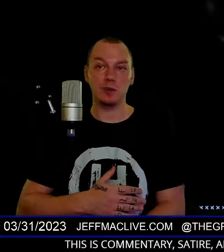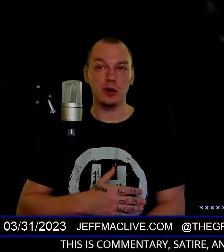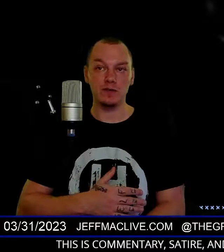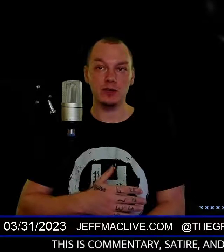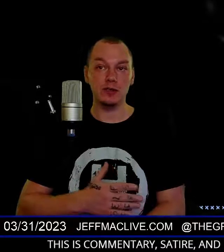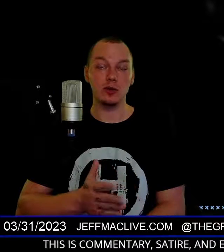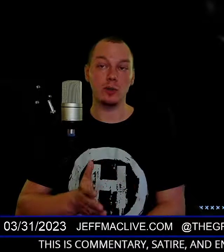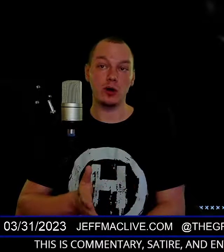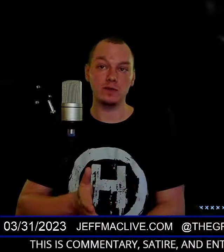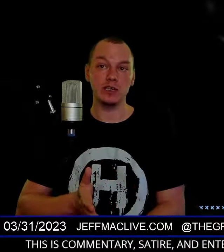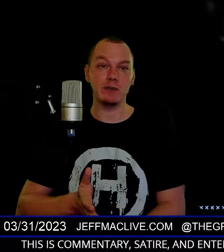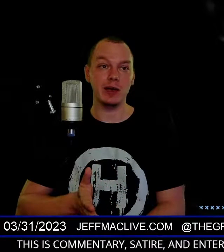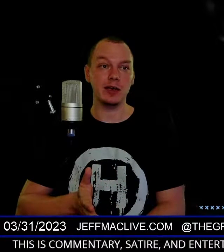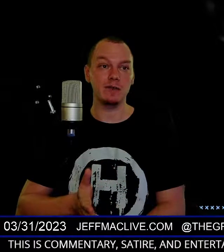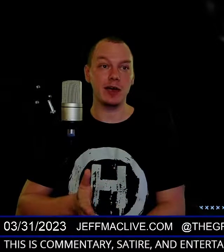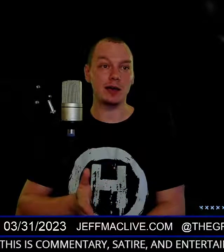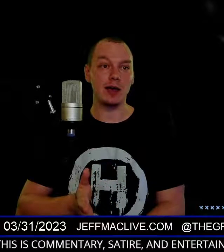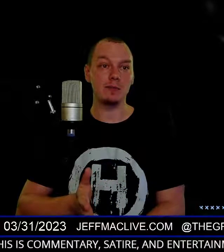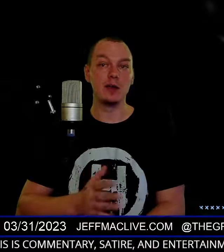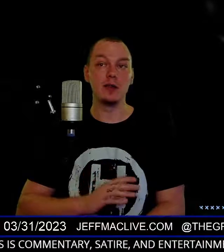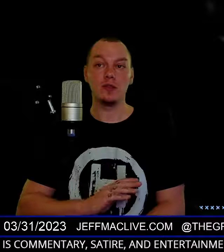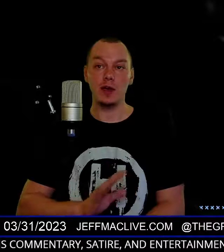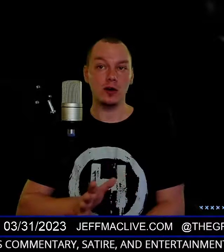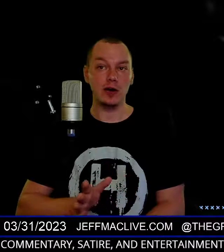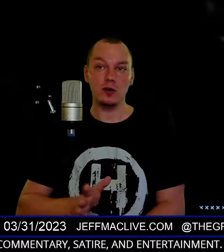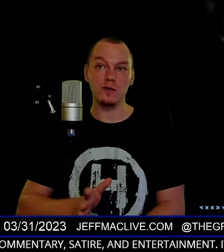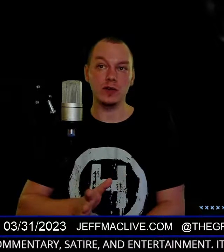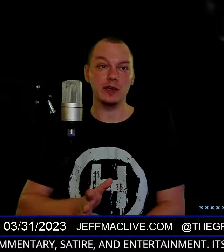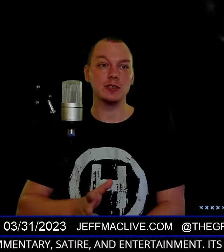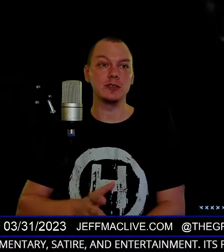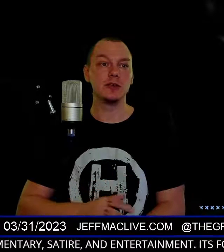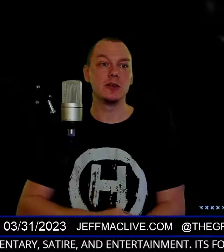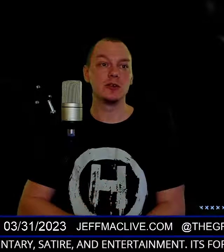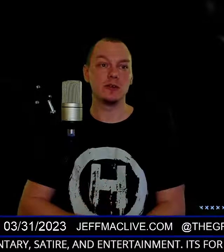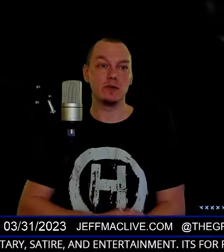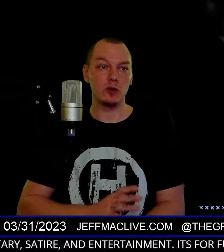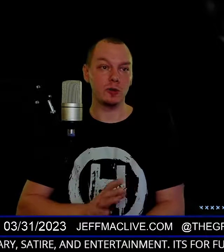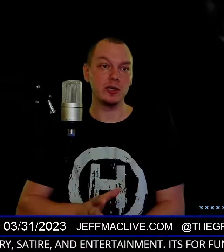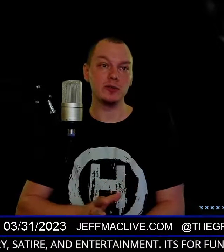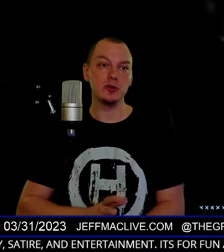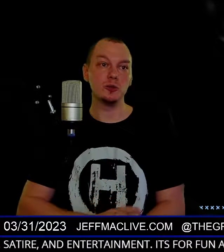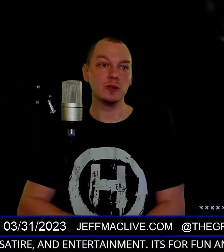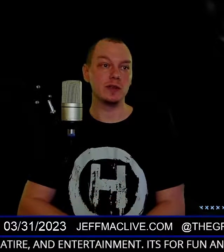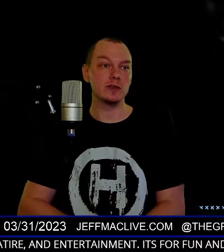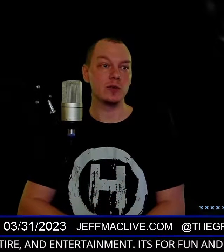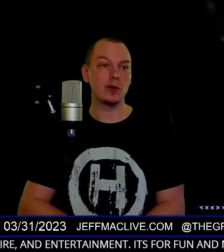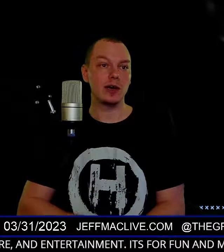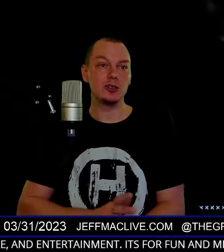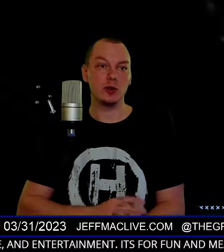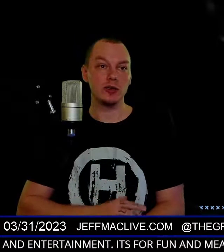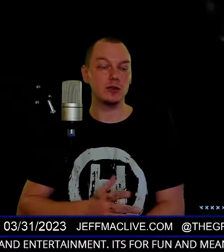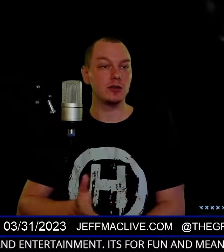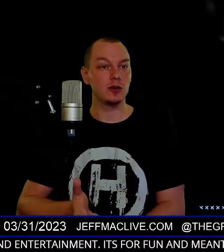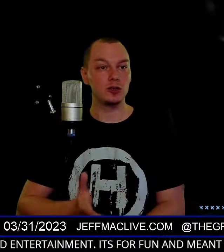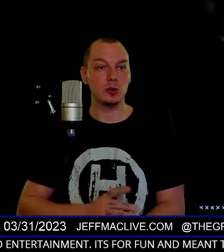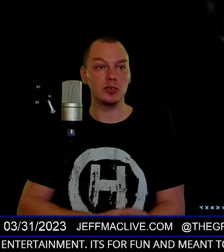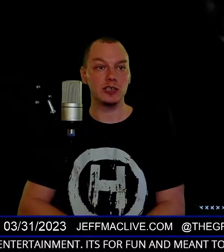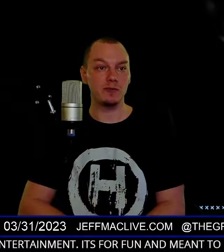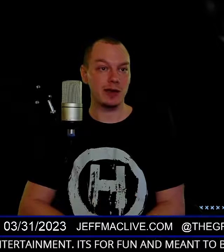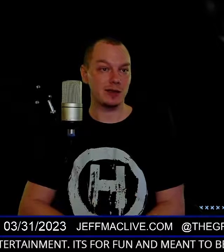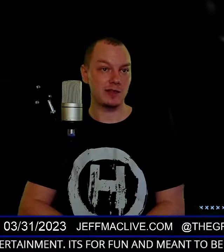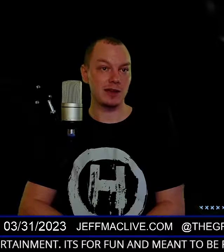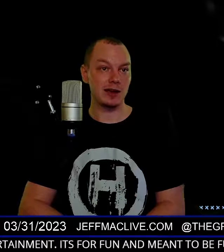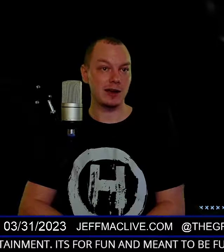Everybody that's a part of Gilded or a part of JeffMacLive.com, they all got notifications. So if you want to be in the loop with things going on, join Gilded or